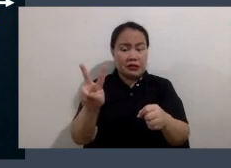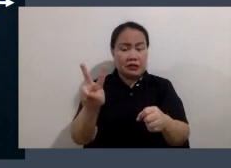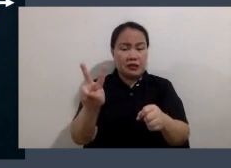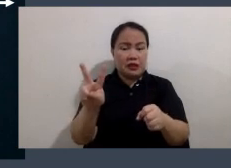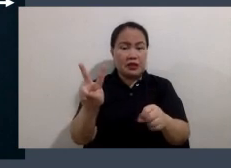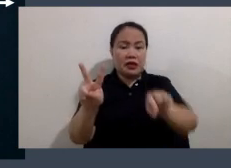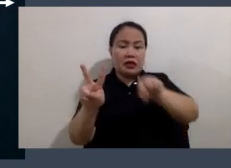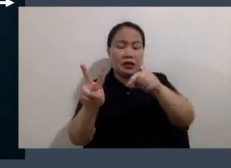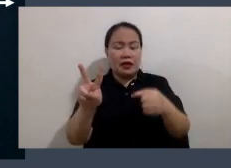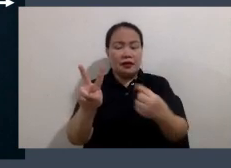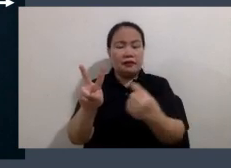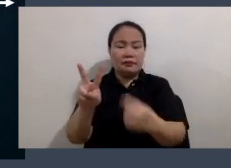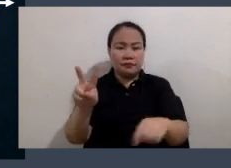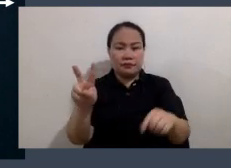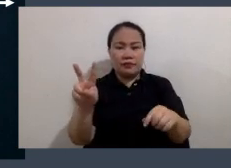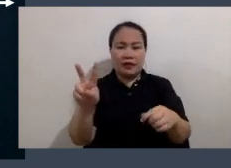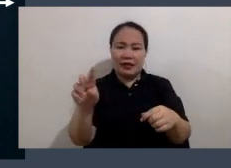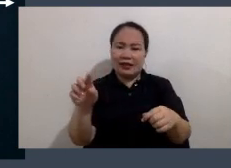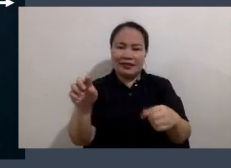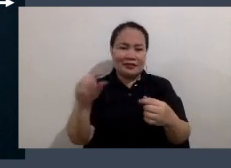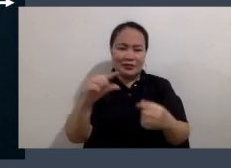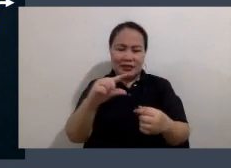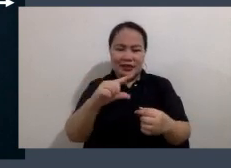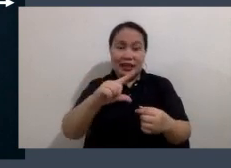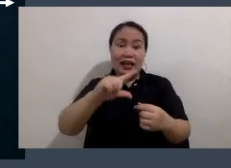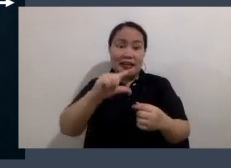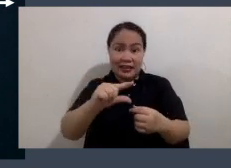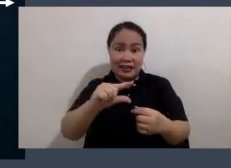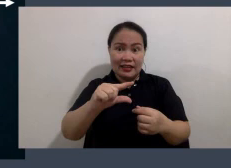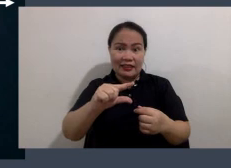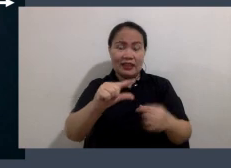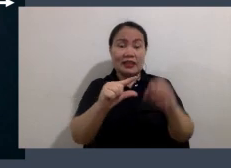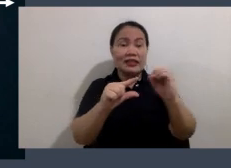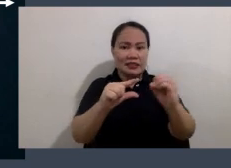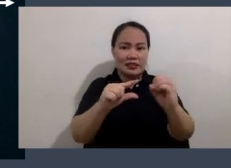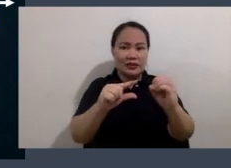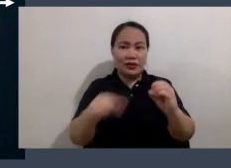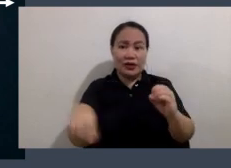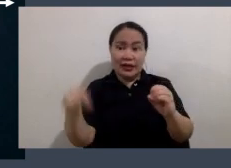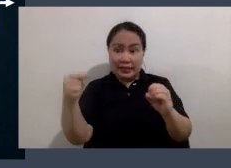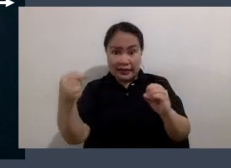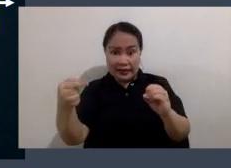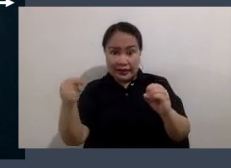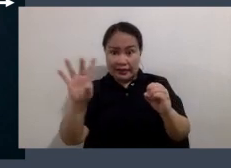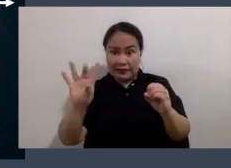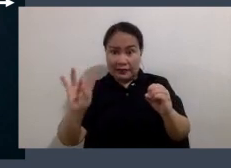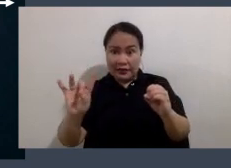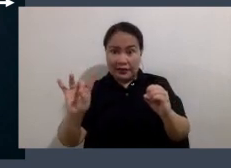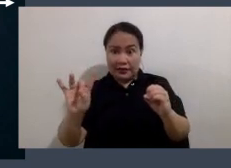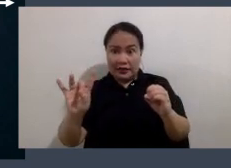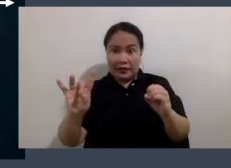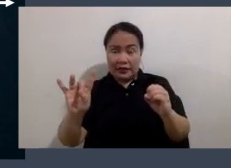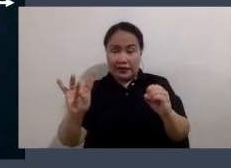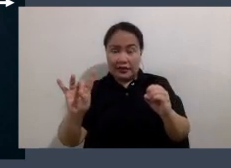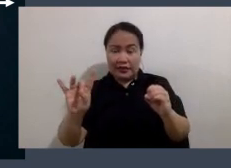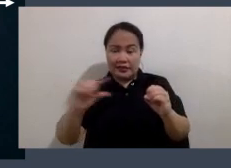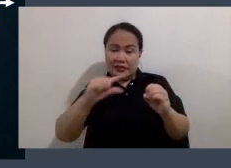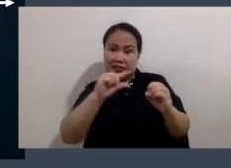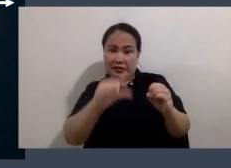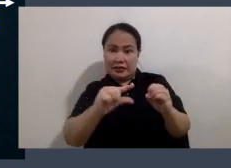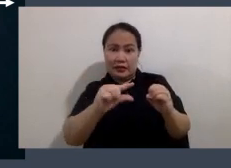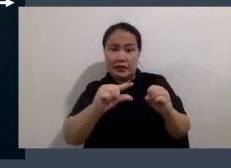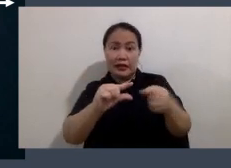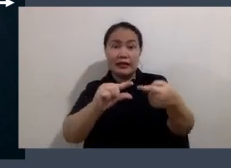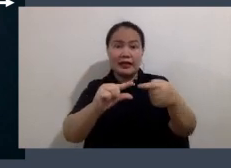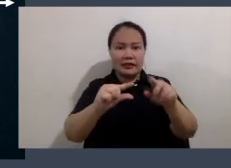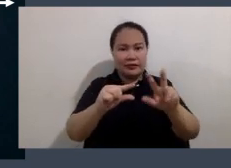Because si negative 8 siya yung nasa left. Okay? Now, we can also represent these